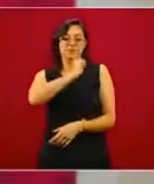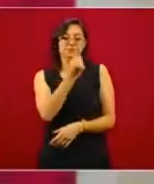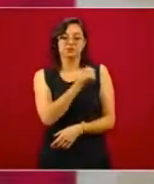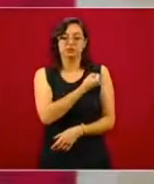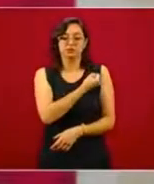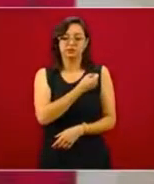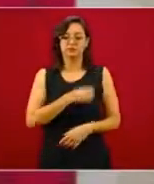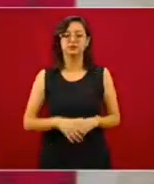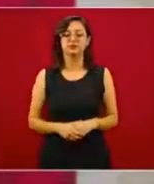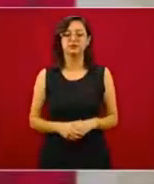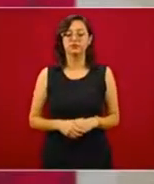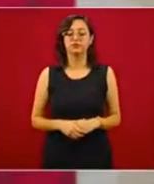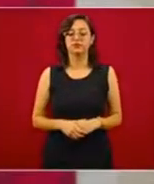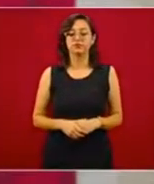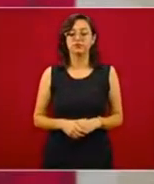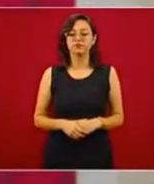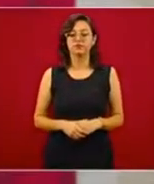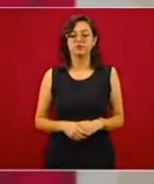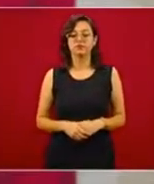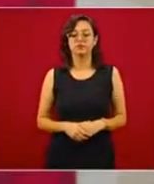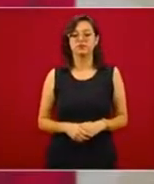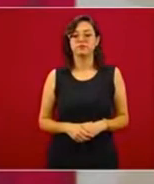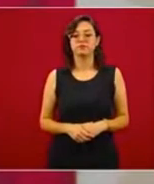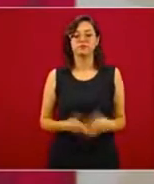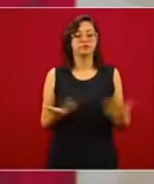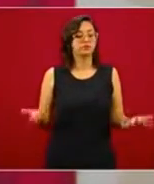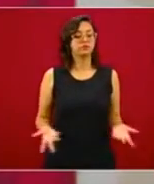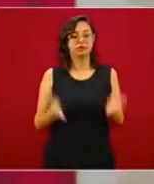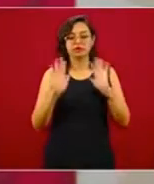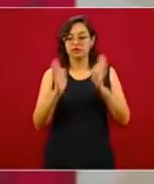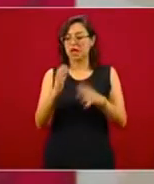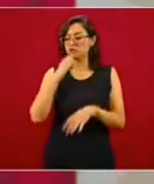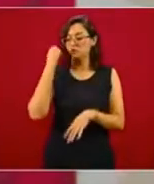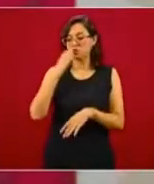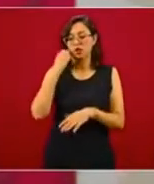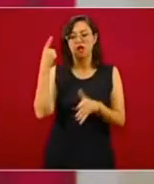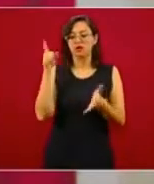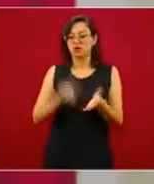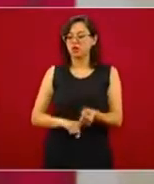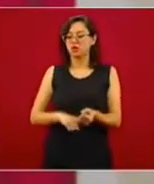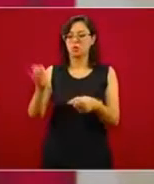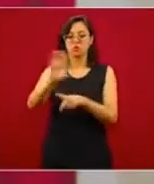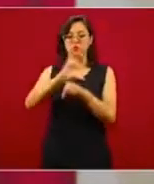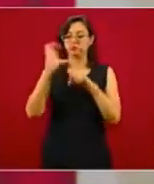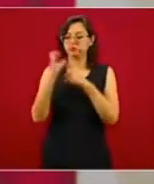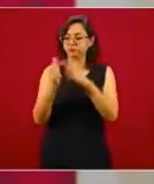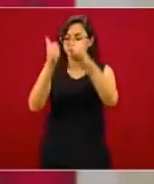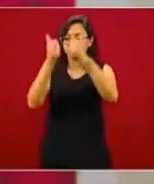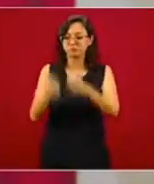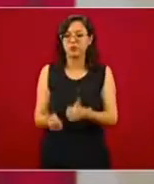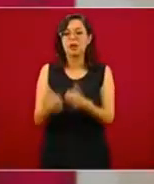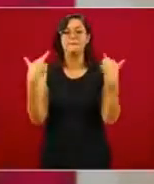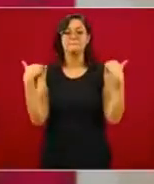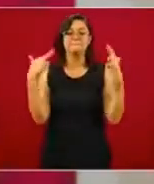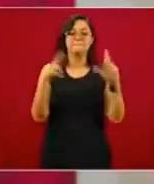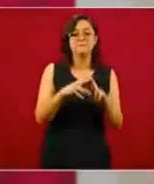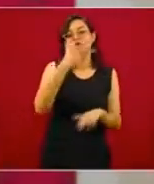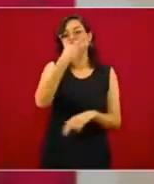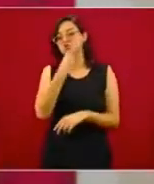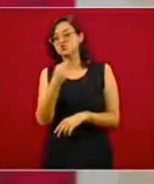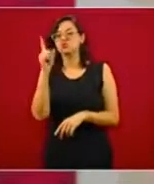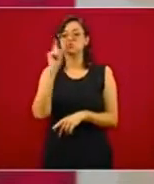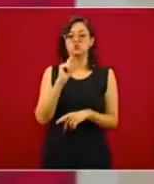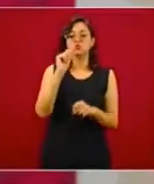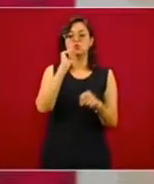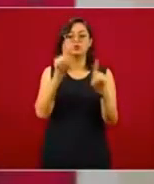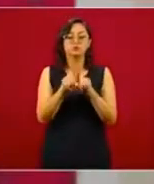for health participation. These are committees that are now permanent in schools,